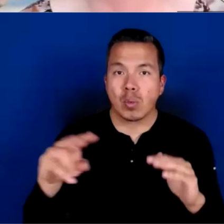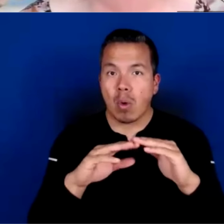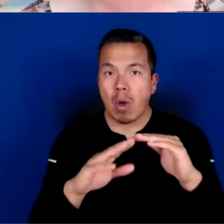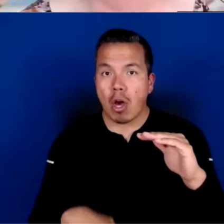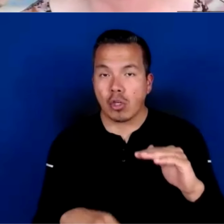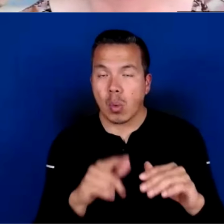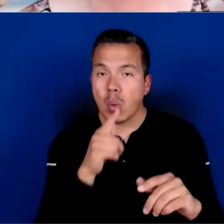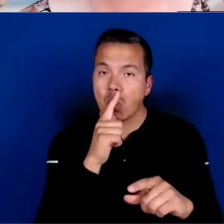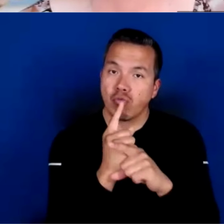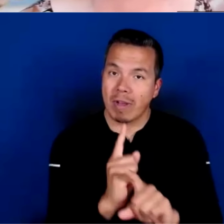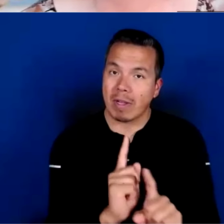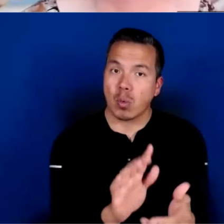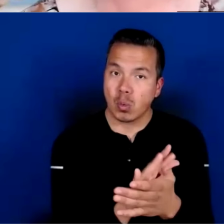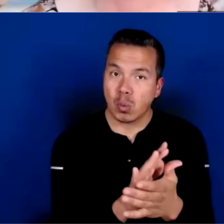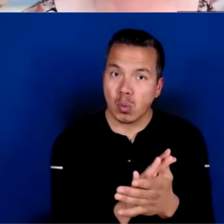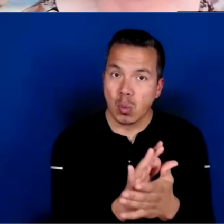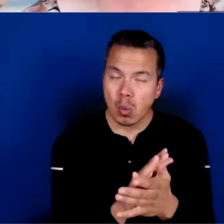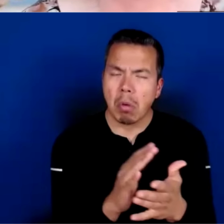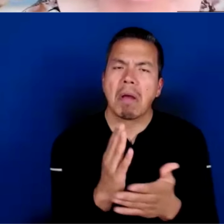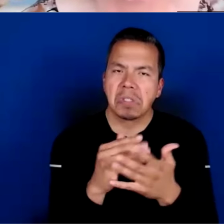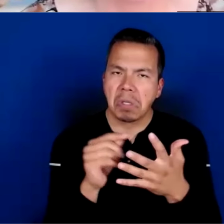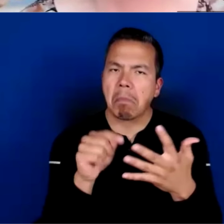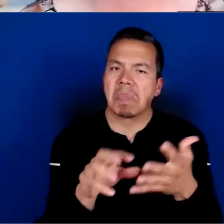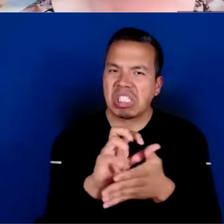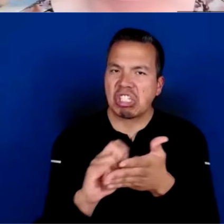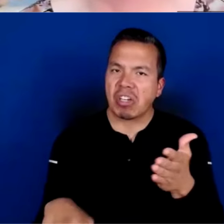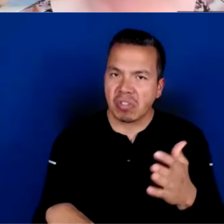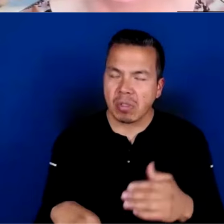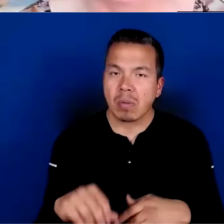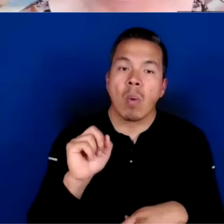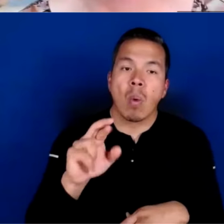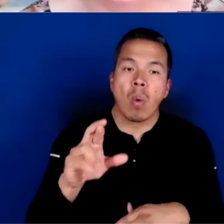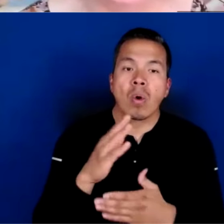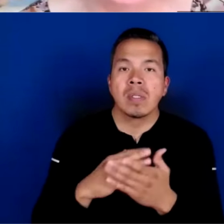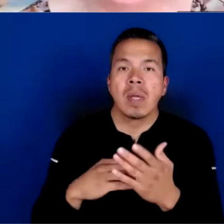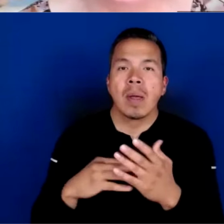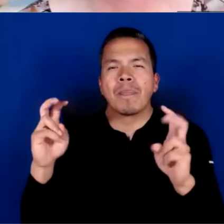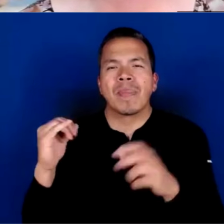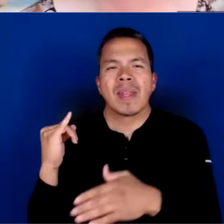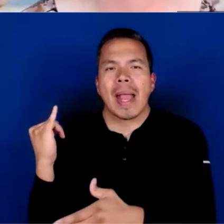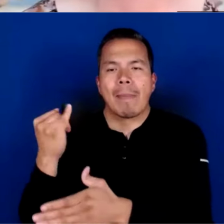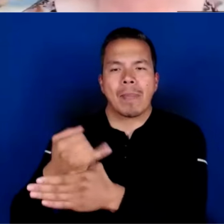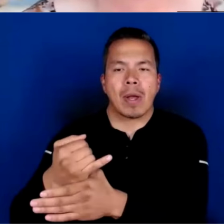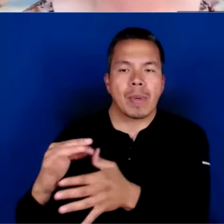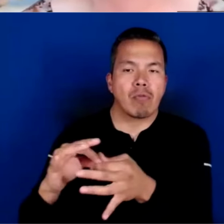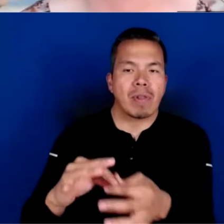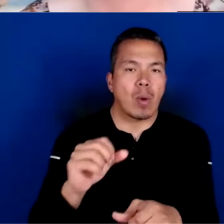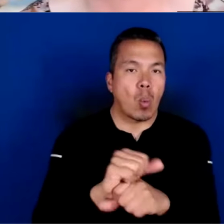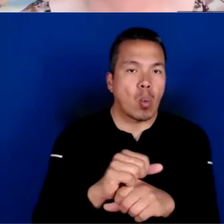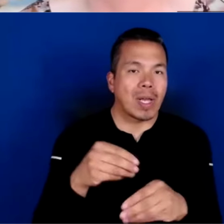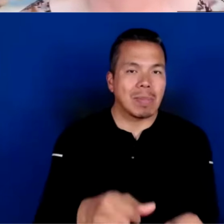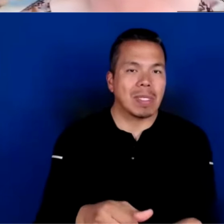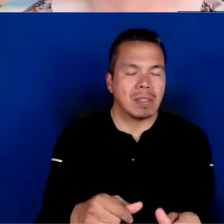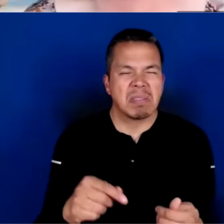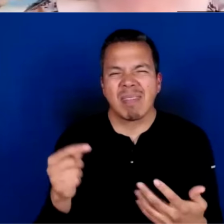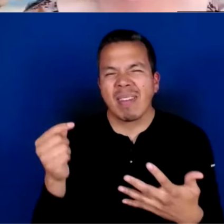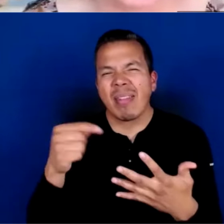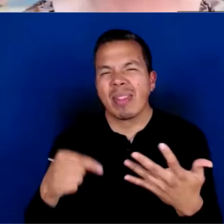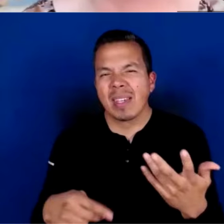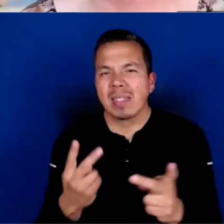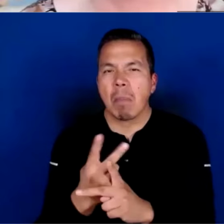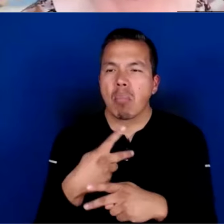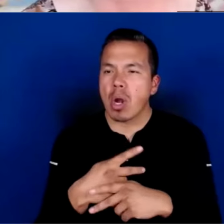attending school. There's deductions for impairment-related work expenses, which are goods or services